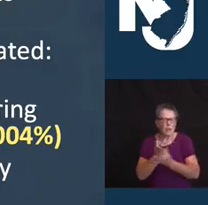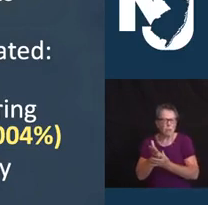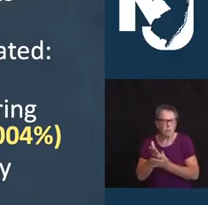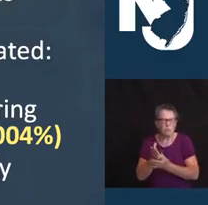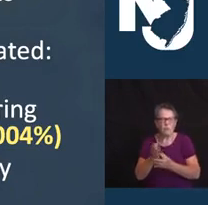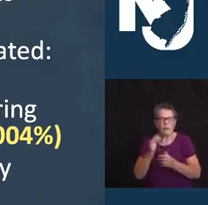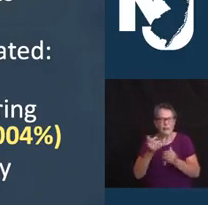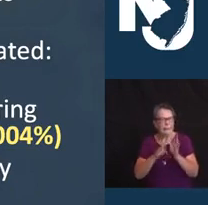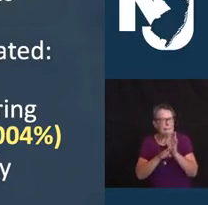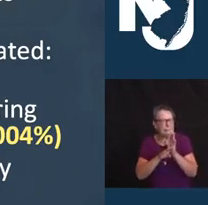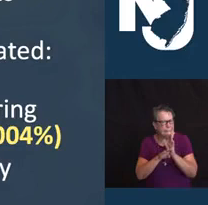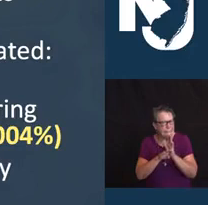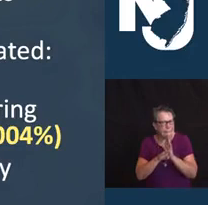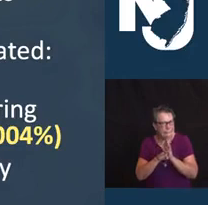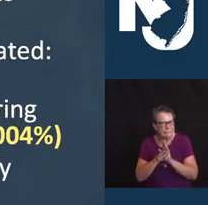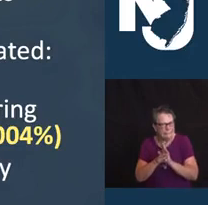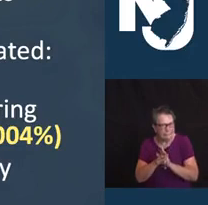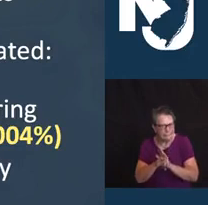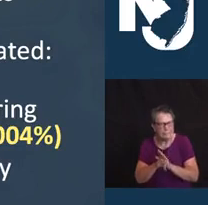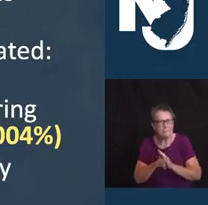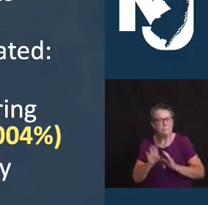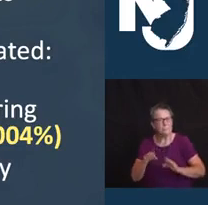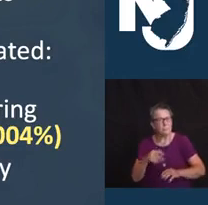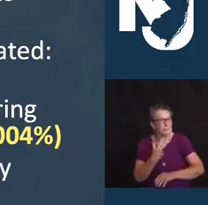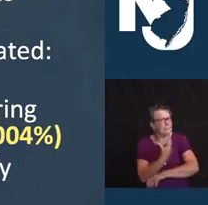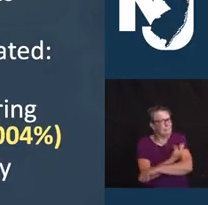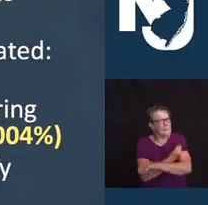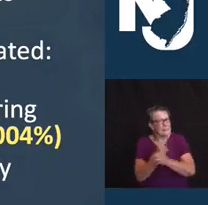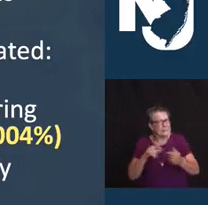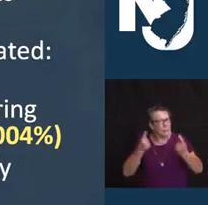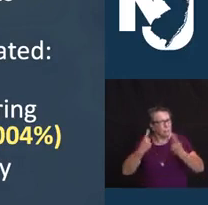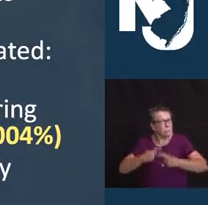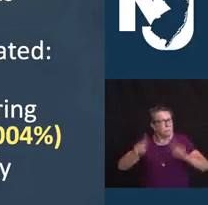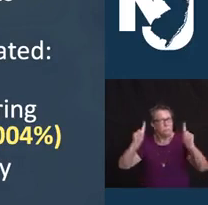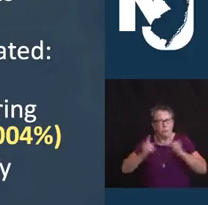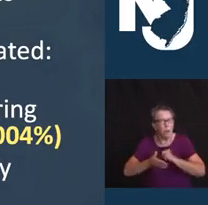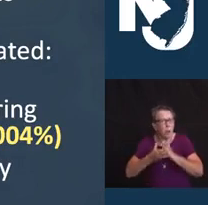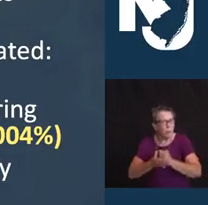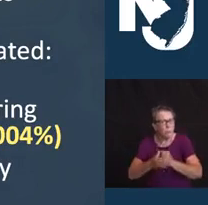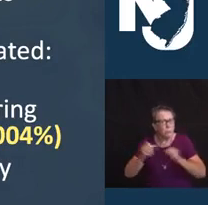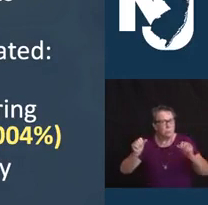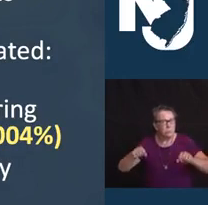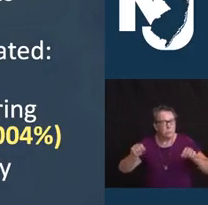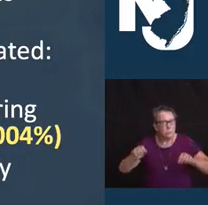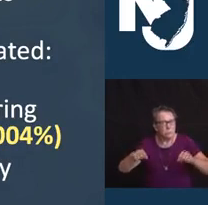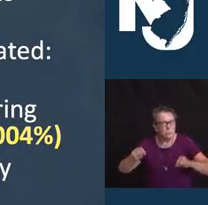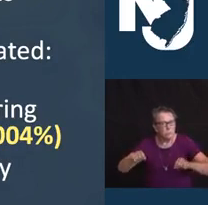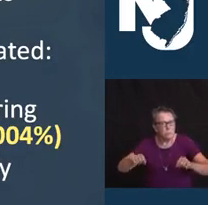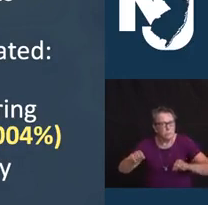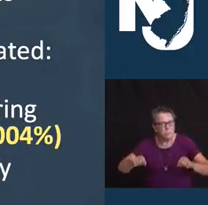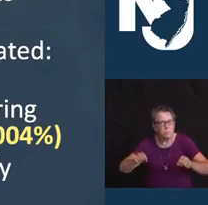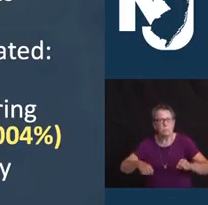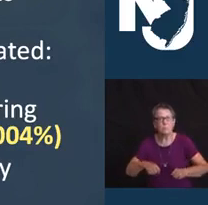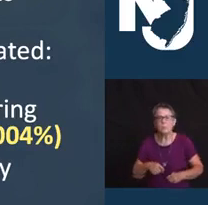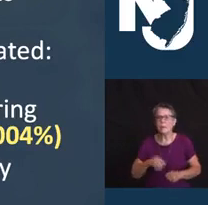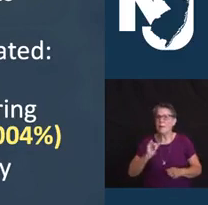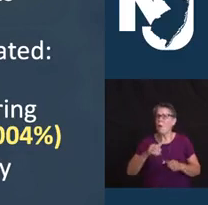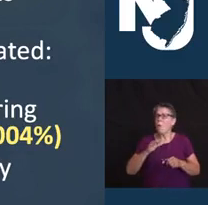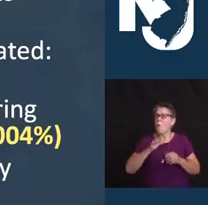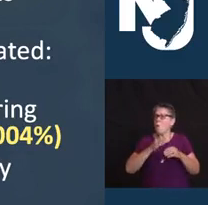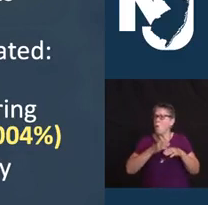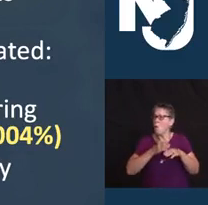vaccines are still proving themselves highly effective, and well more than 99% of those who have received them are finding protection